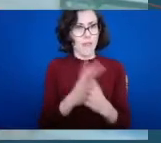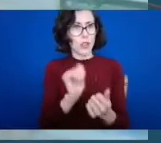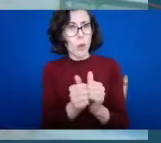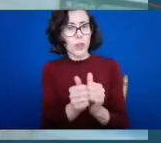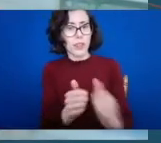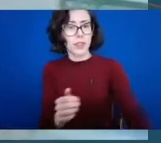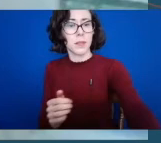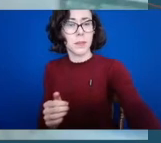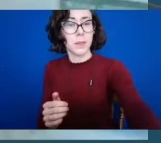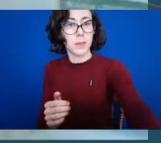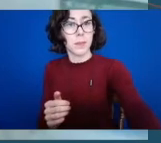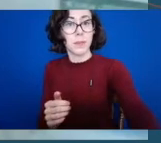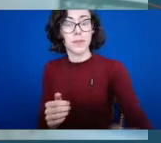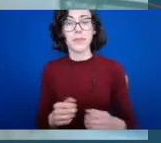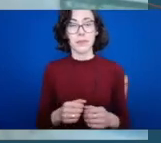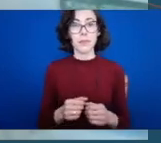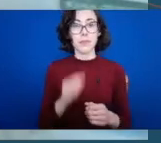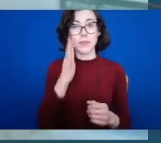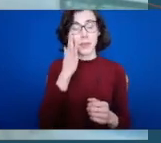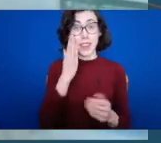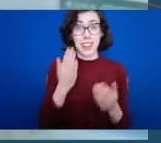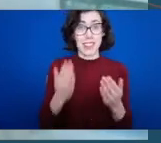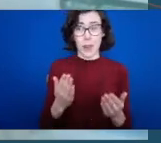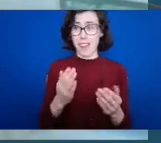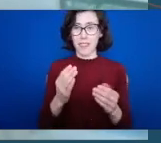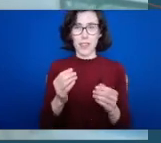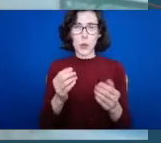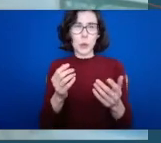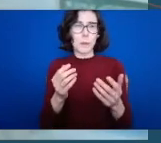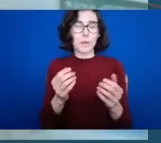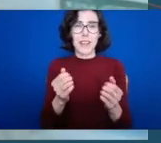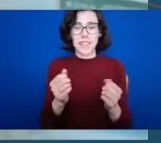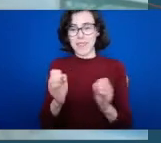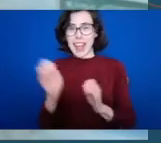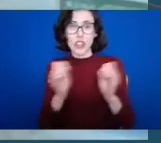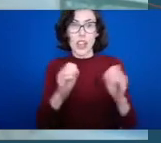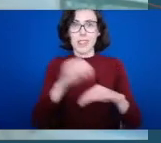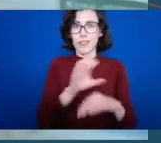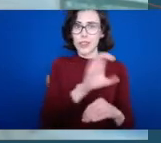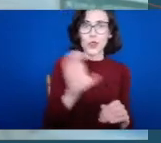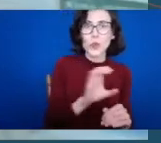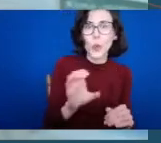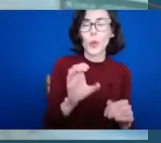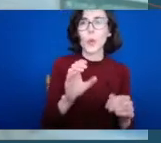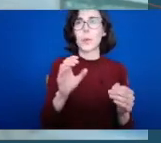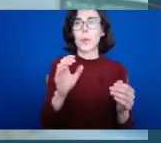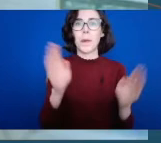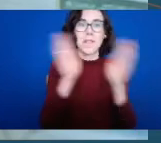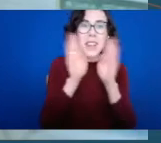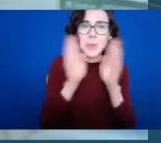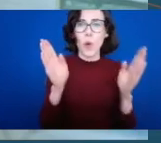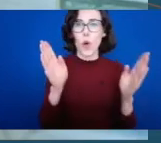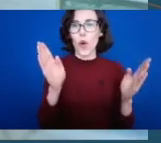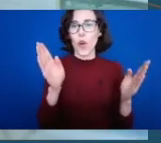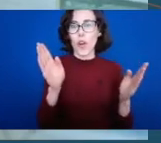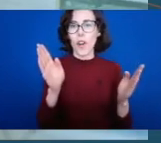rolling out Zoom sessions and Facebook sessions and various social media sessions are going to be part of that. But I think also offering people some of the